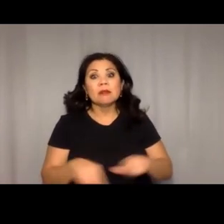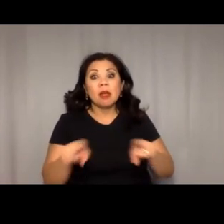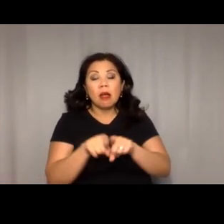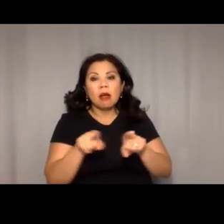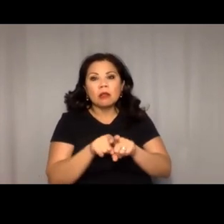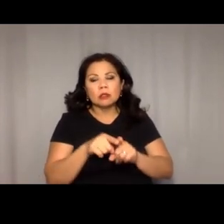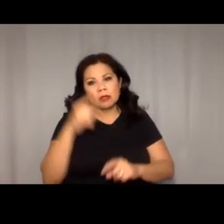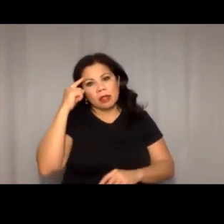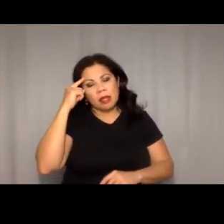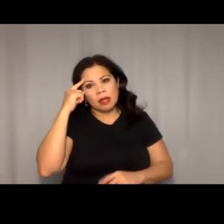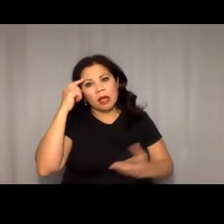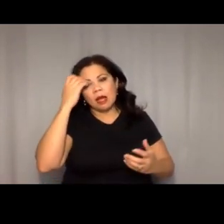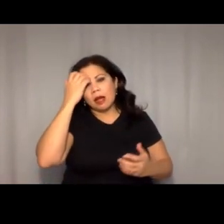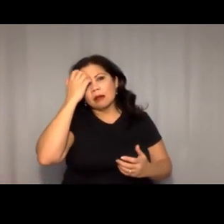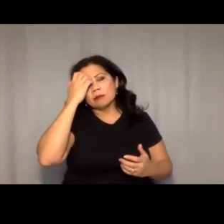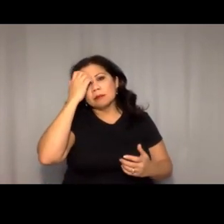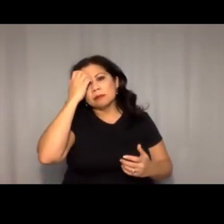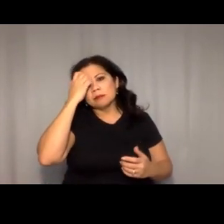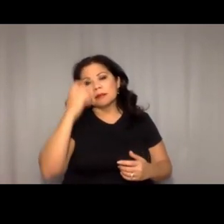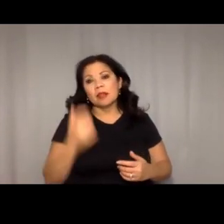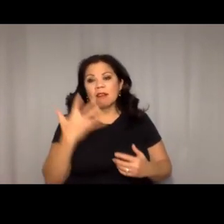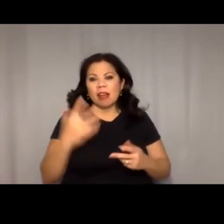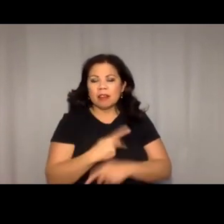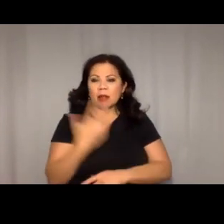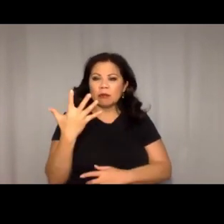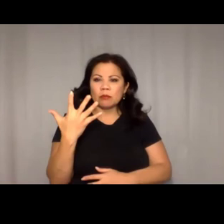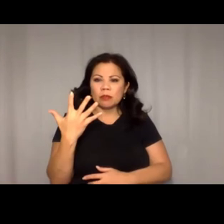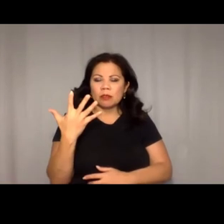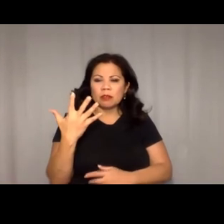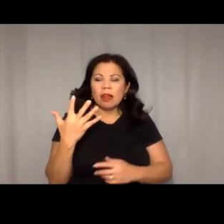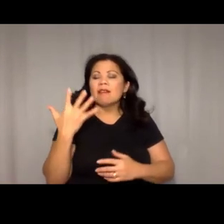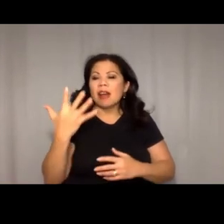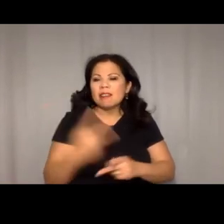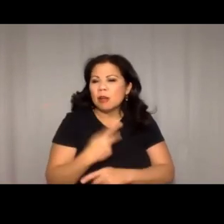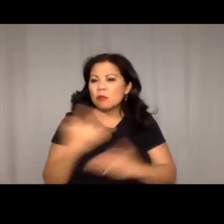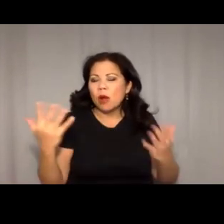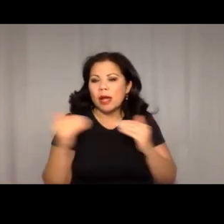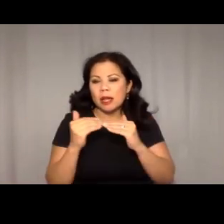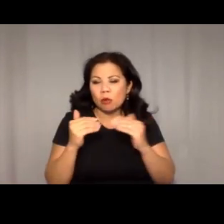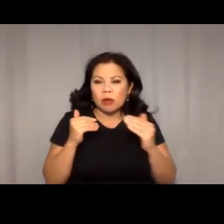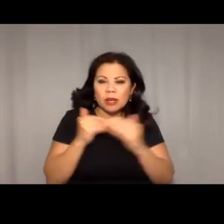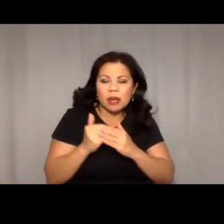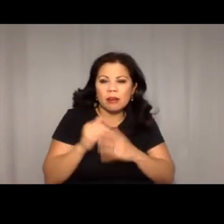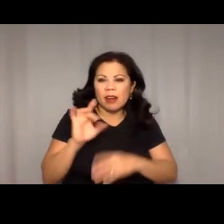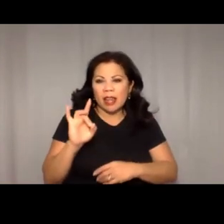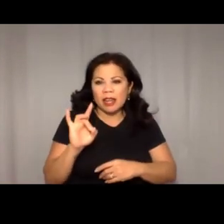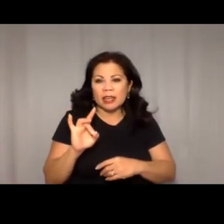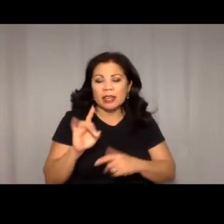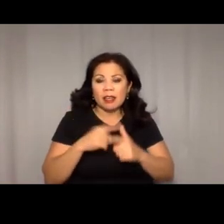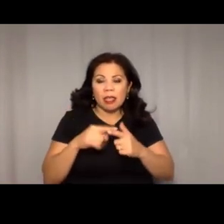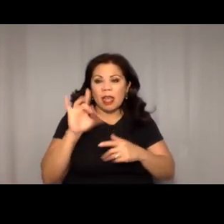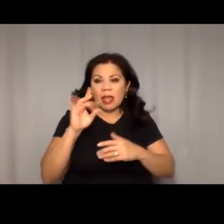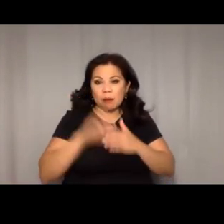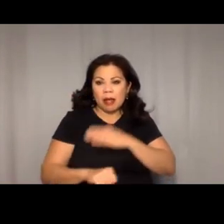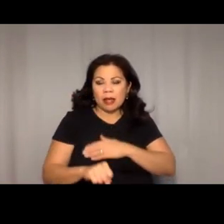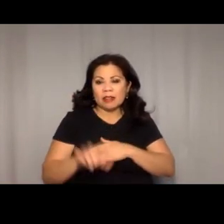think about, you say 5 times what gets me close to 8, which is 1, and then do 8 minus 5, and that